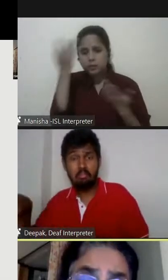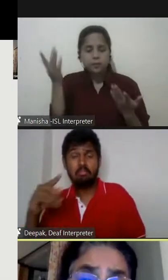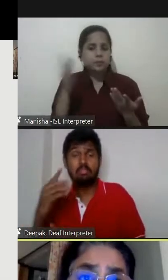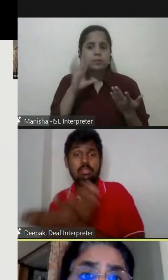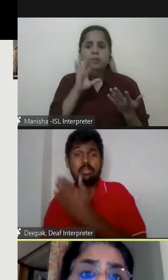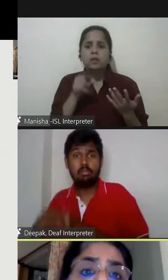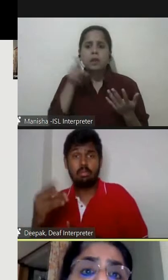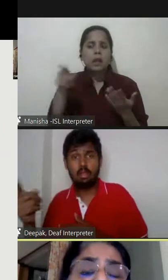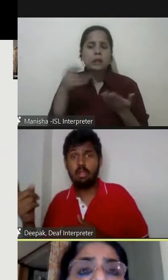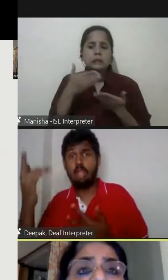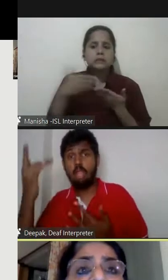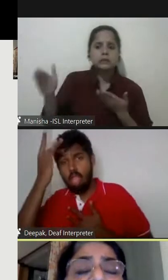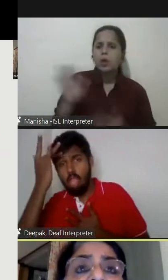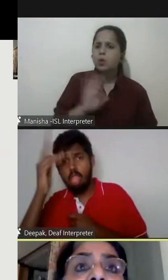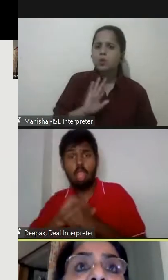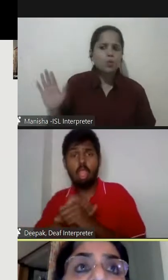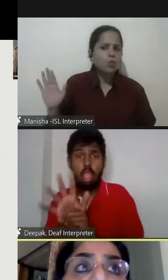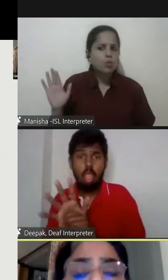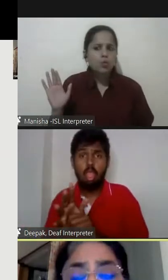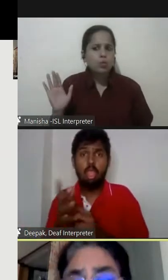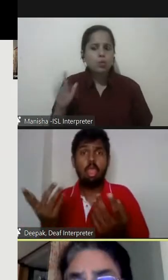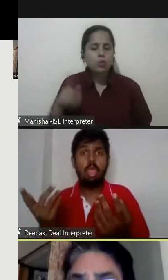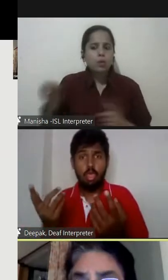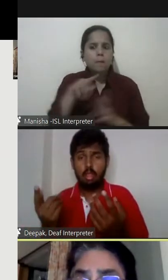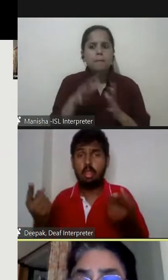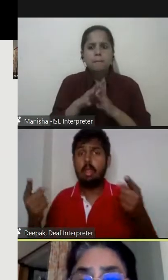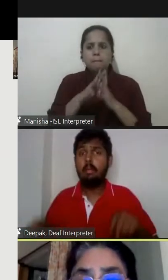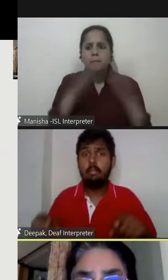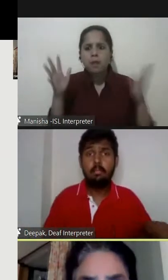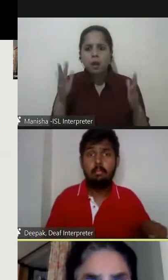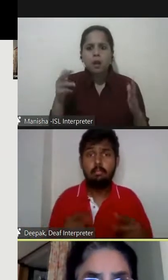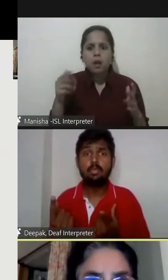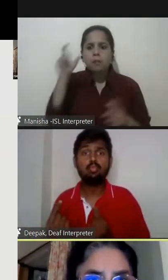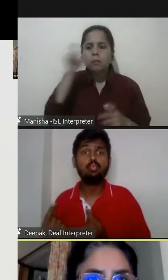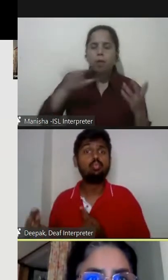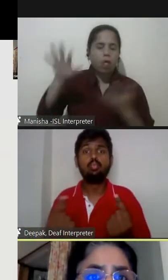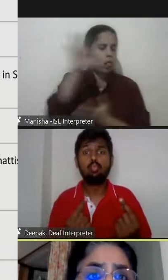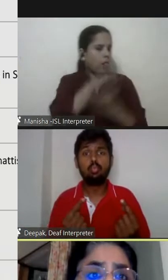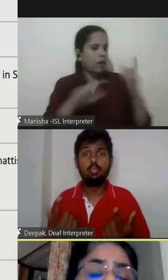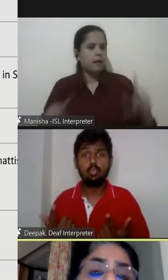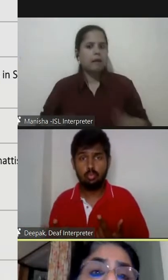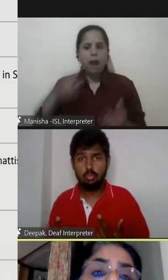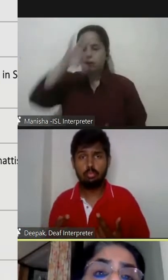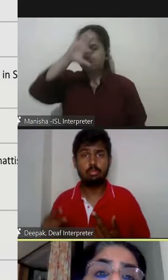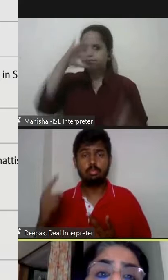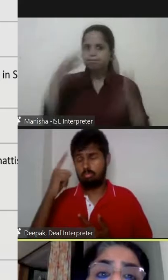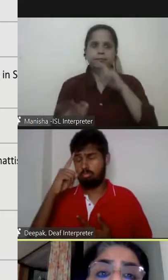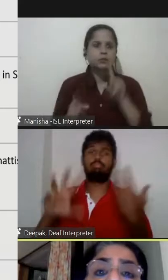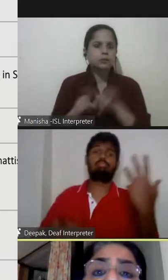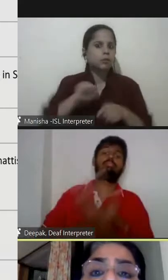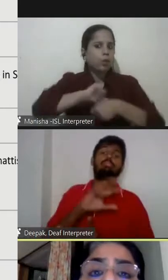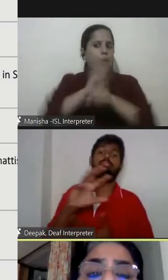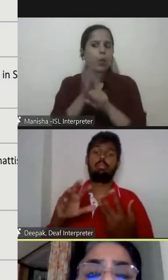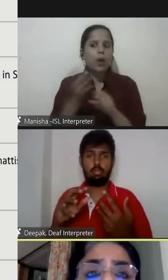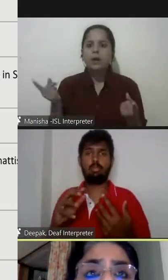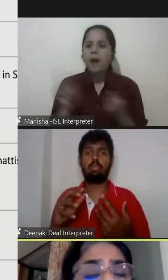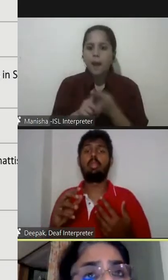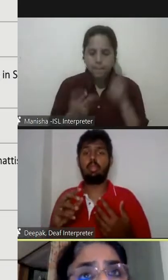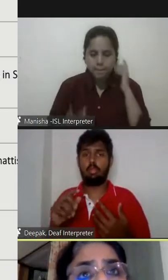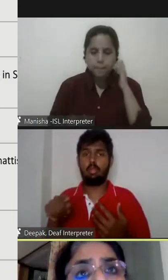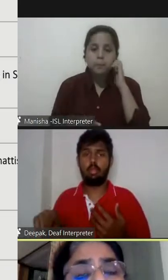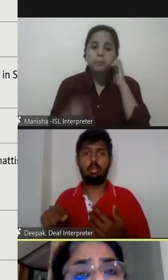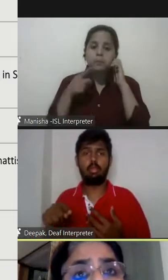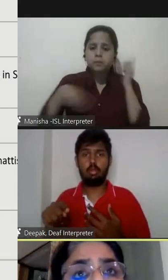slide back after there has been the huge disruption to our lives. In order to understand